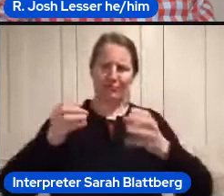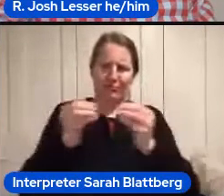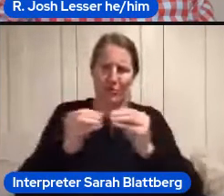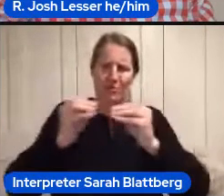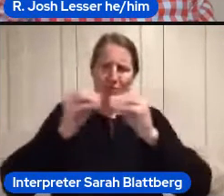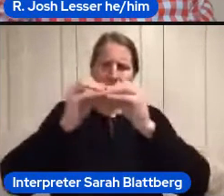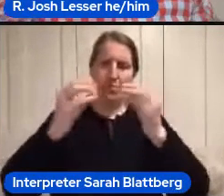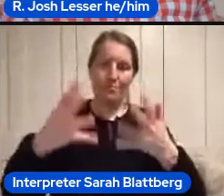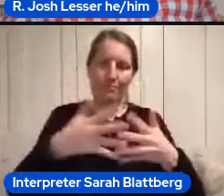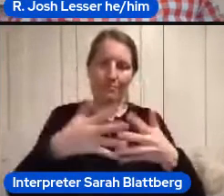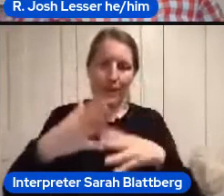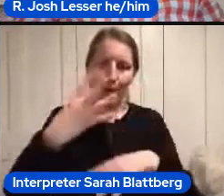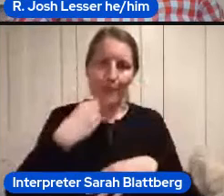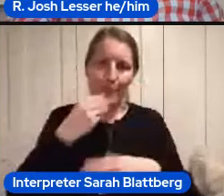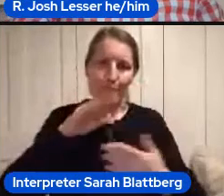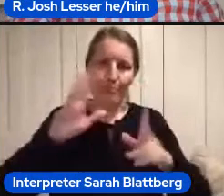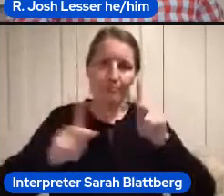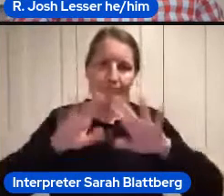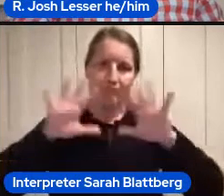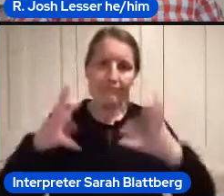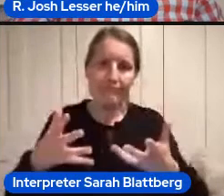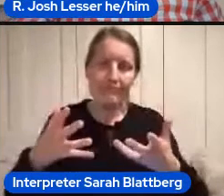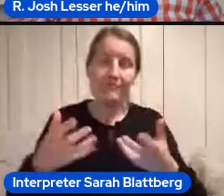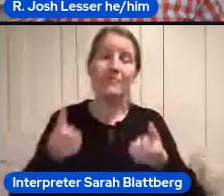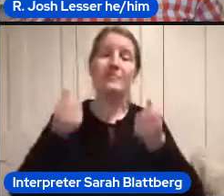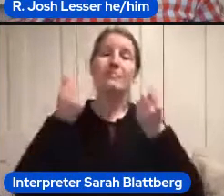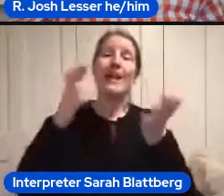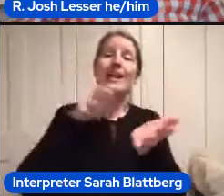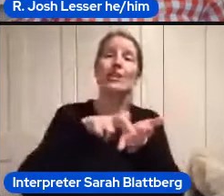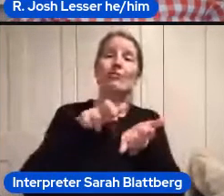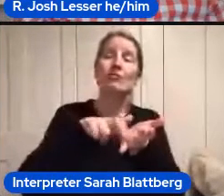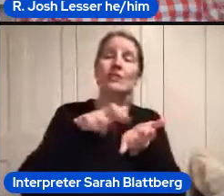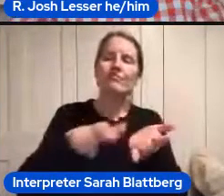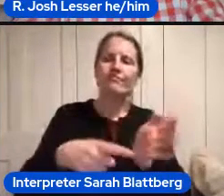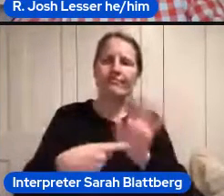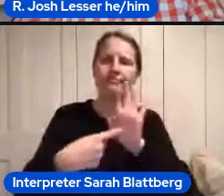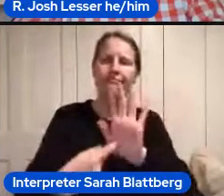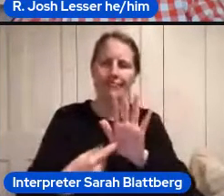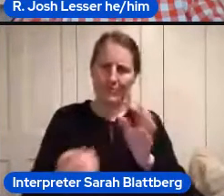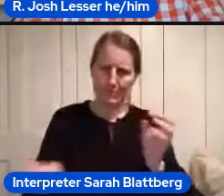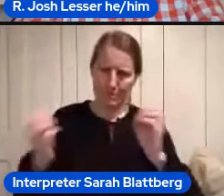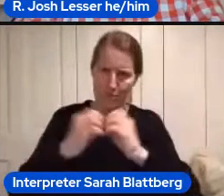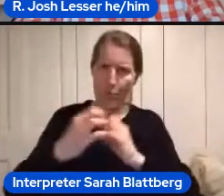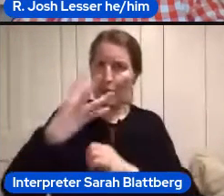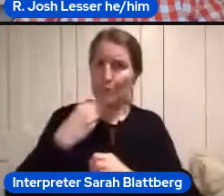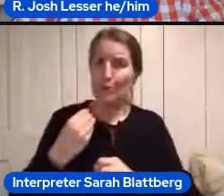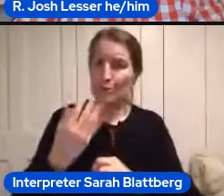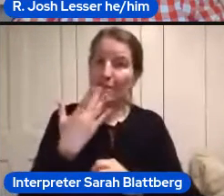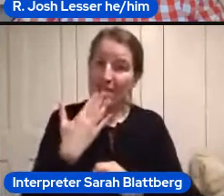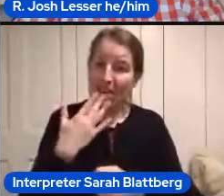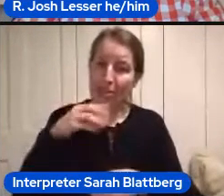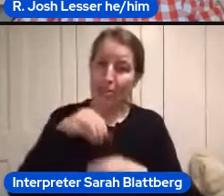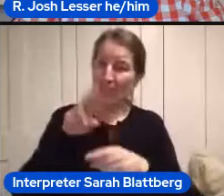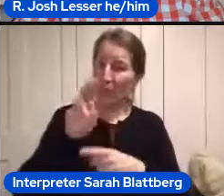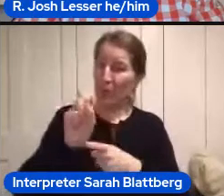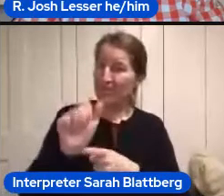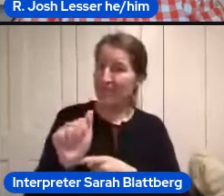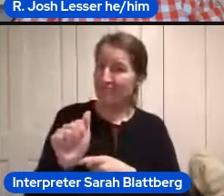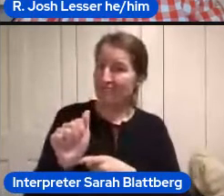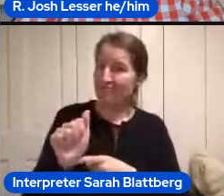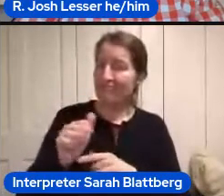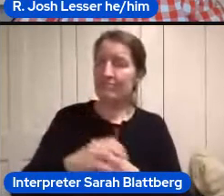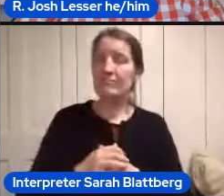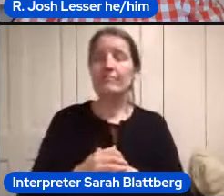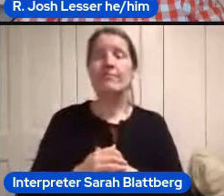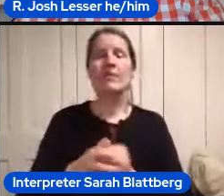population. And many of these studies also look at the increasing number of Jews of color in the United States.